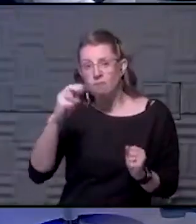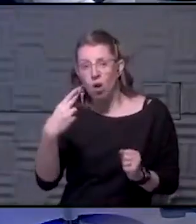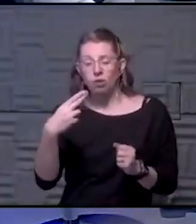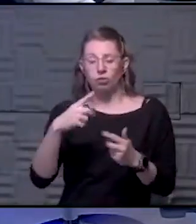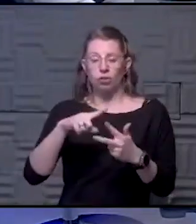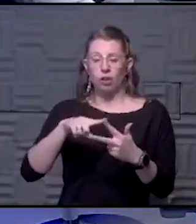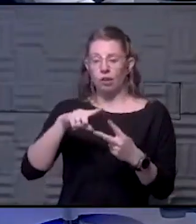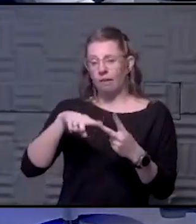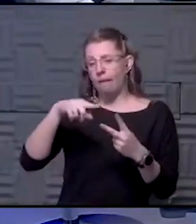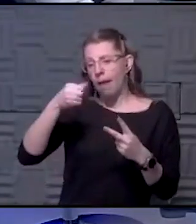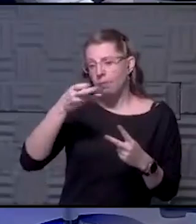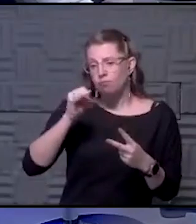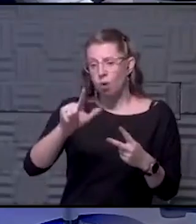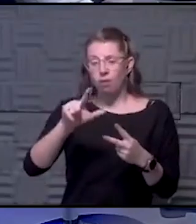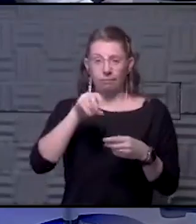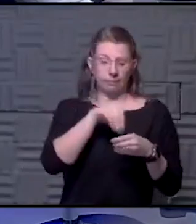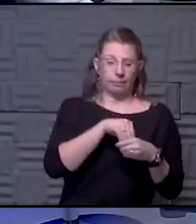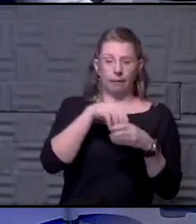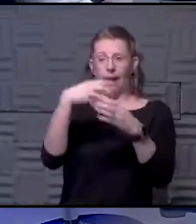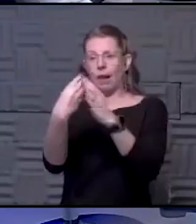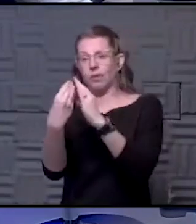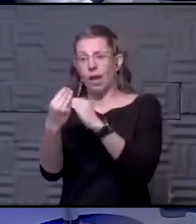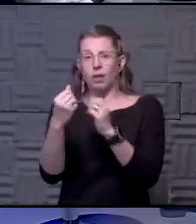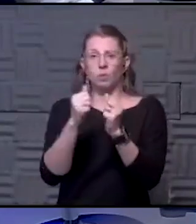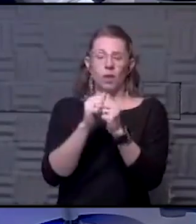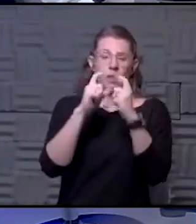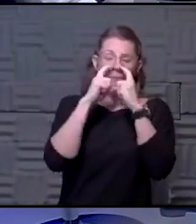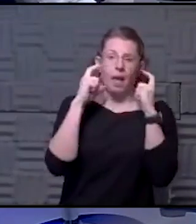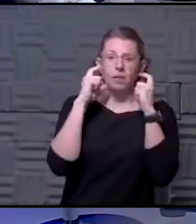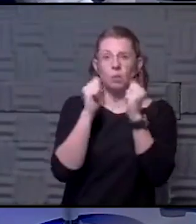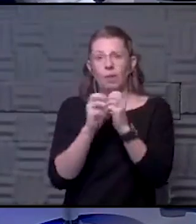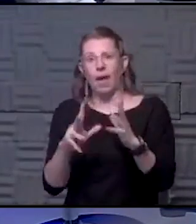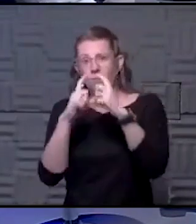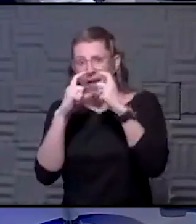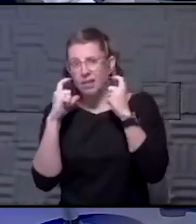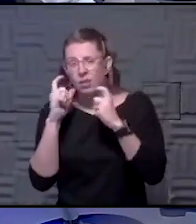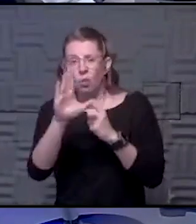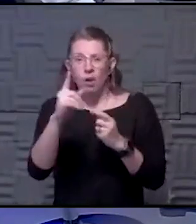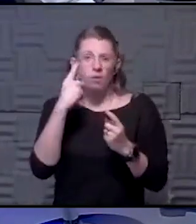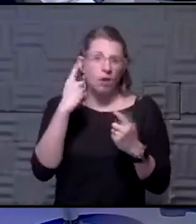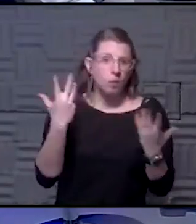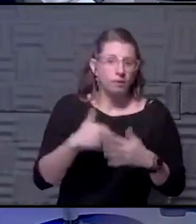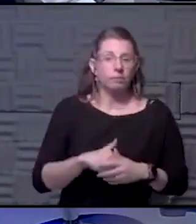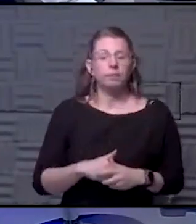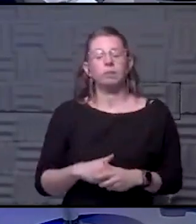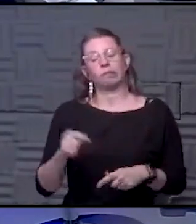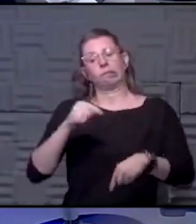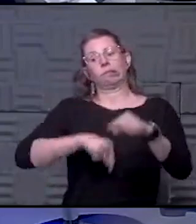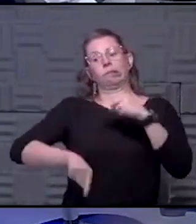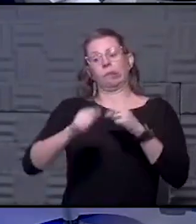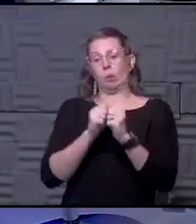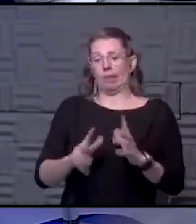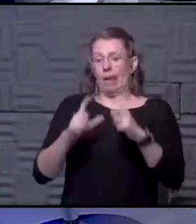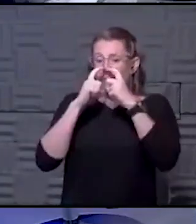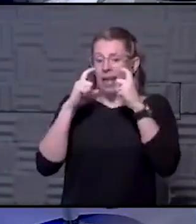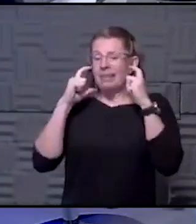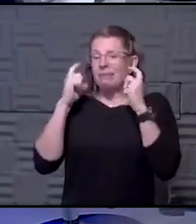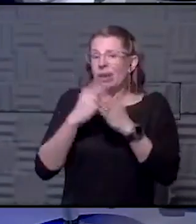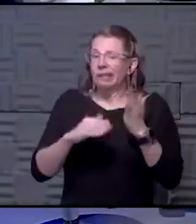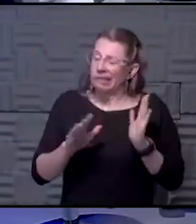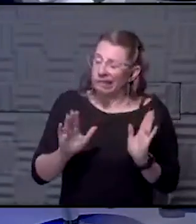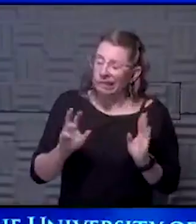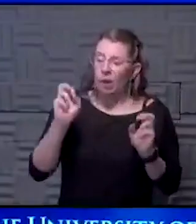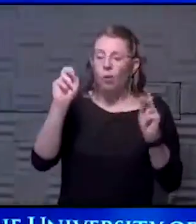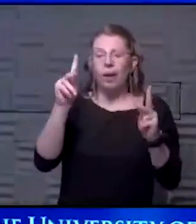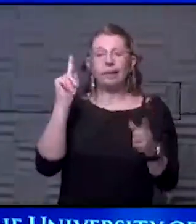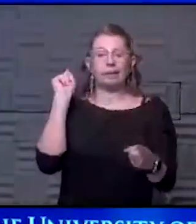for play dates, inside, outside, without masks? What are the All right. thoughts? Ooh, let's back up. Yep, we That just talked. without mask part, we were doing